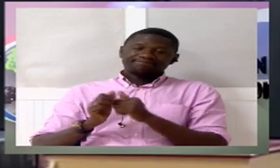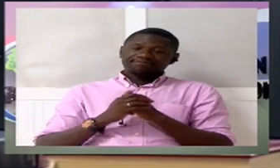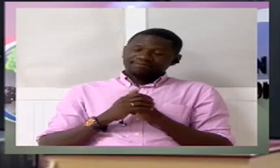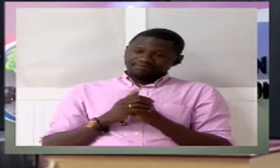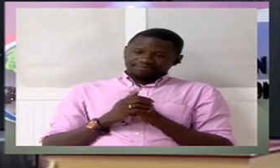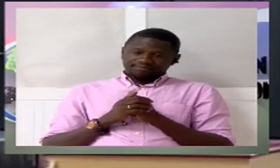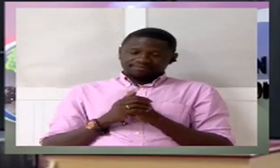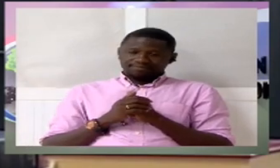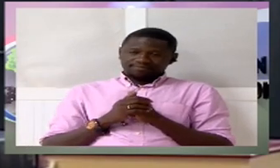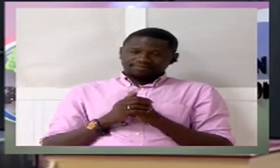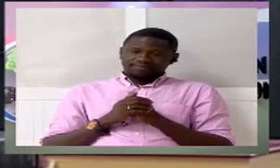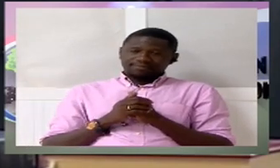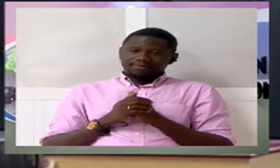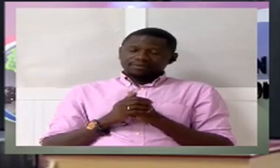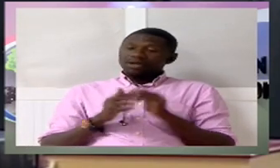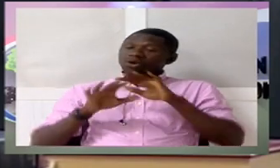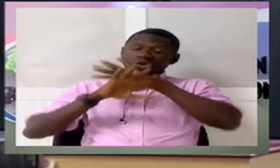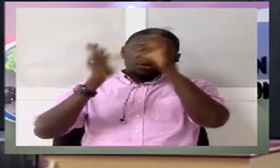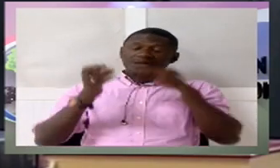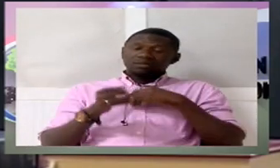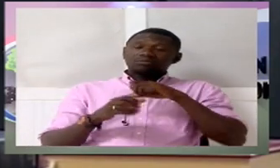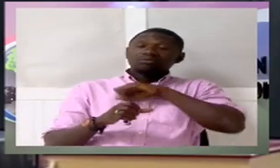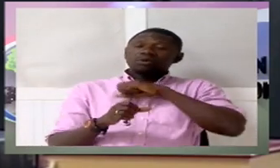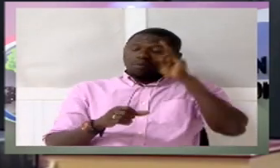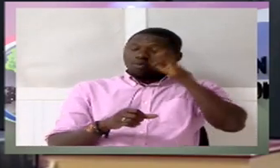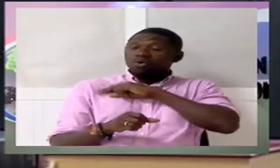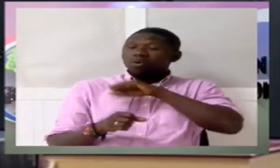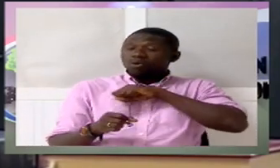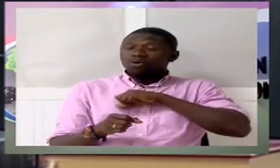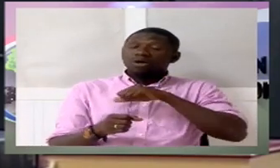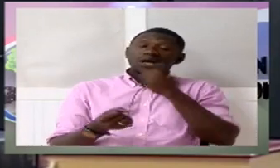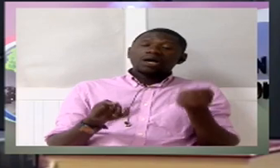confiscated, and those that belongs to his brothers and some family members.